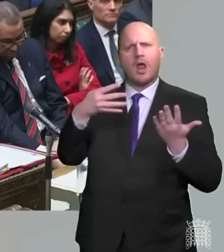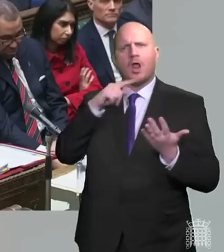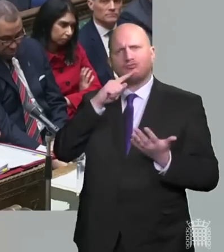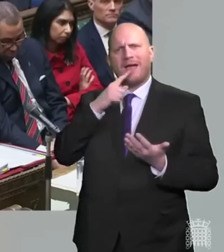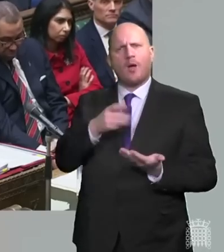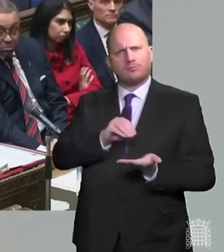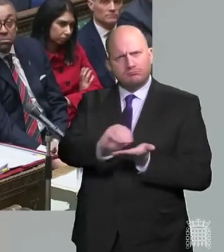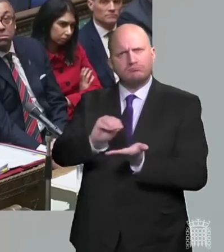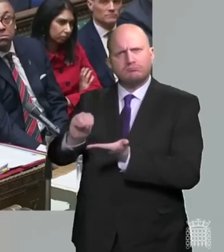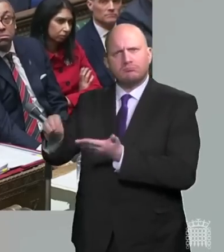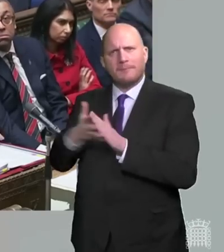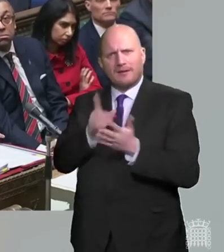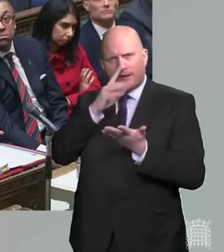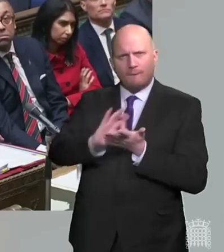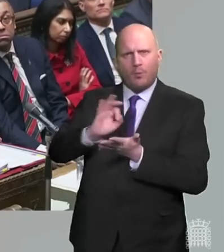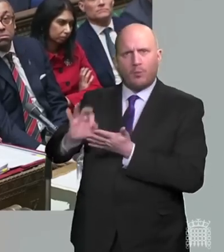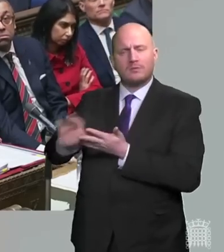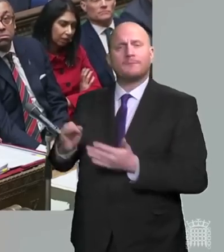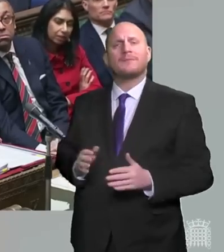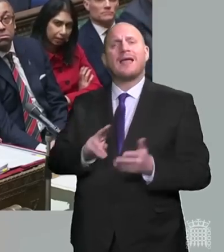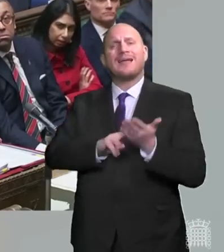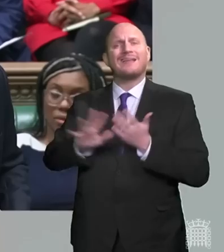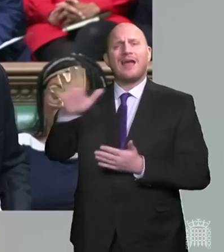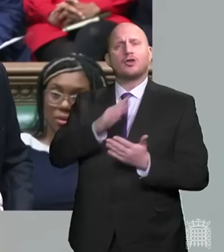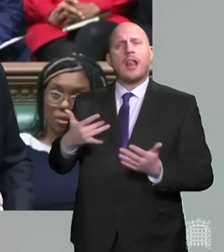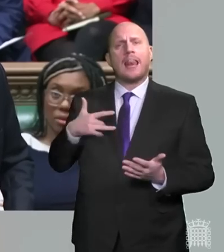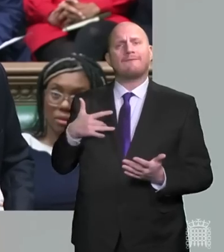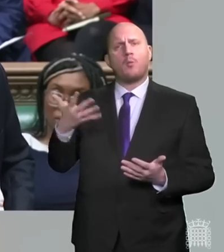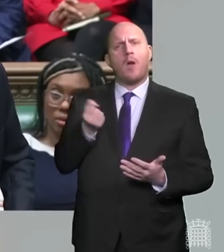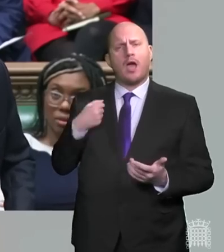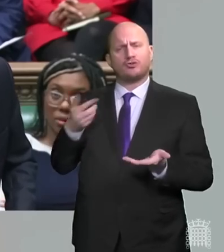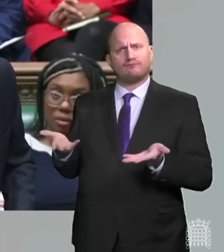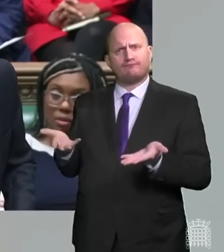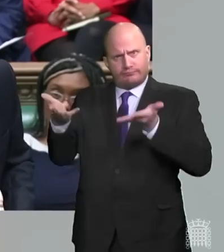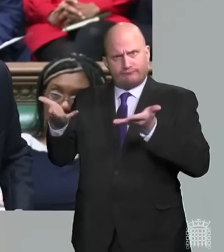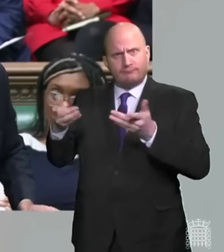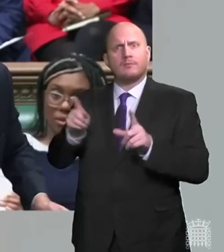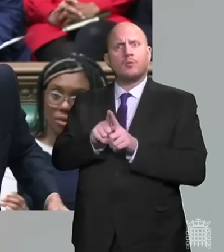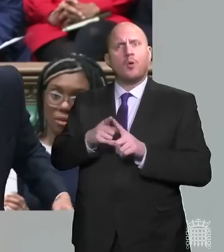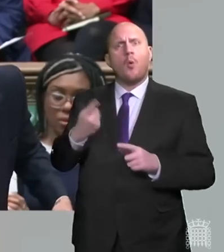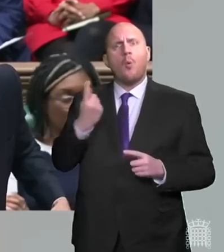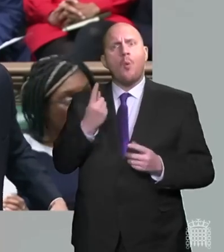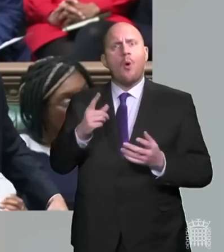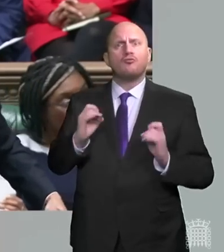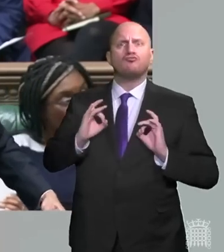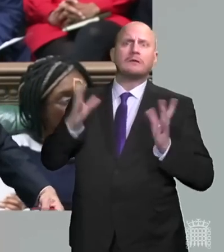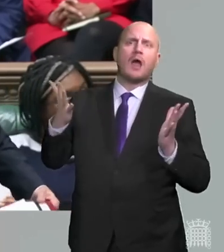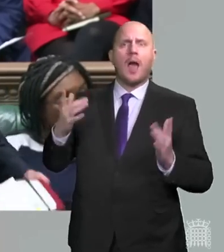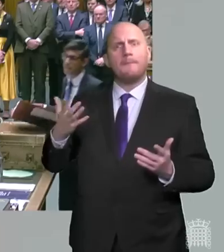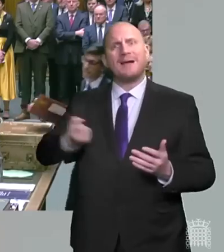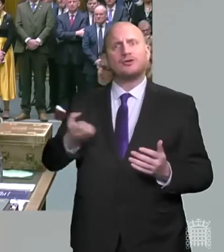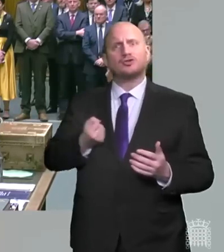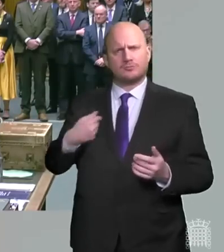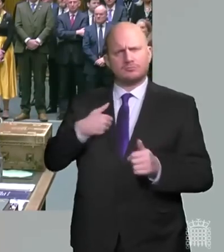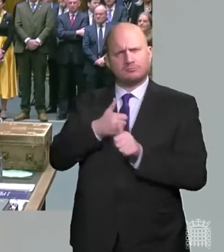record levels and ensuring that our pensioners get the support they need. That's what this government is doing to ensure financial security in this